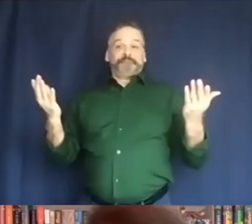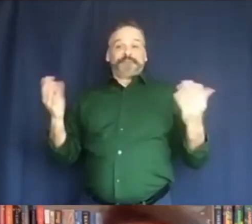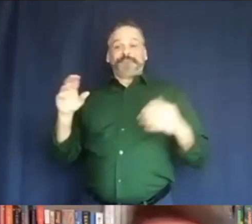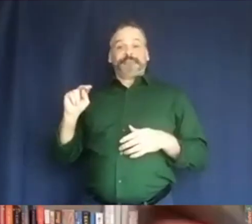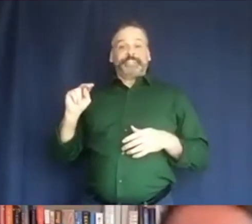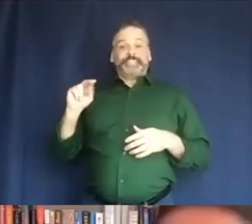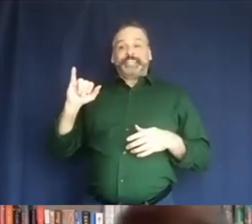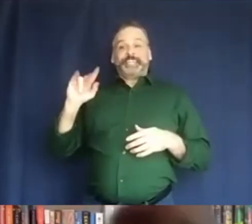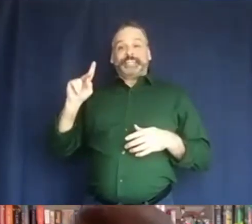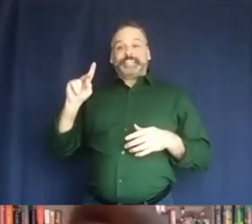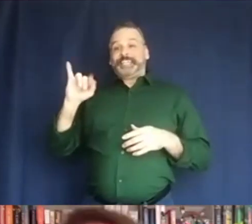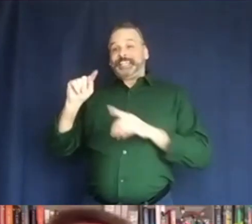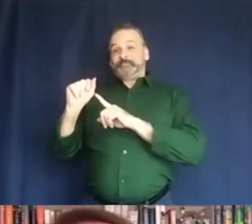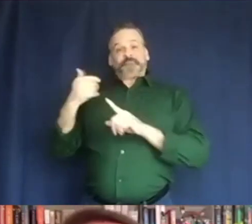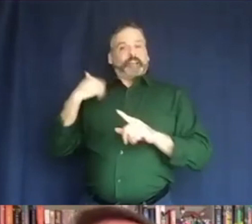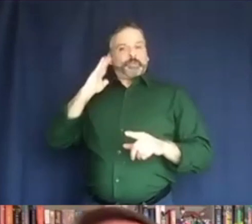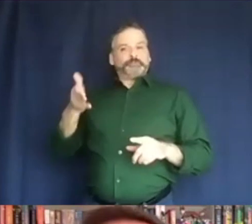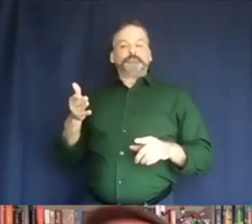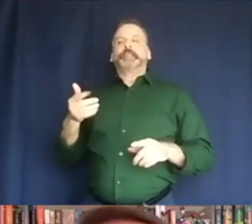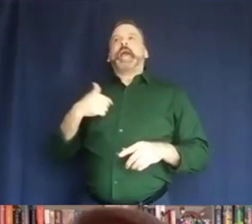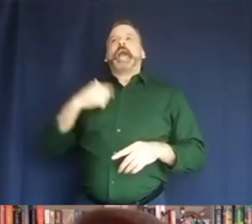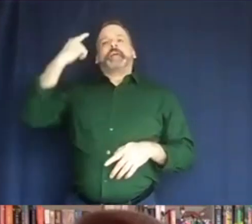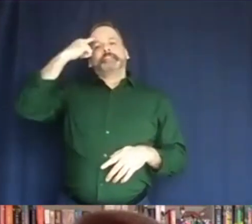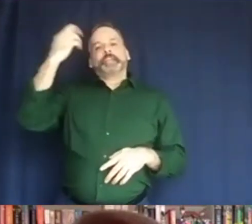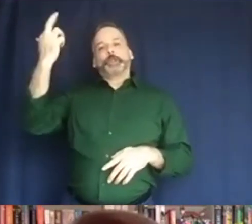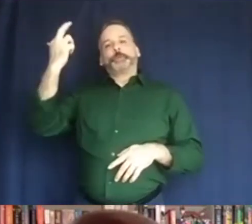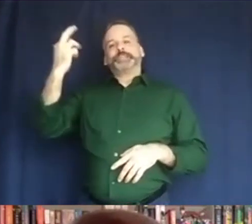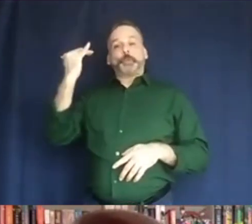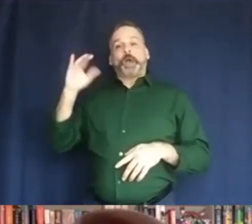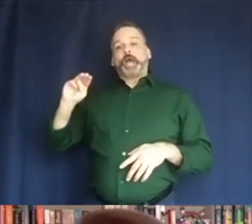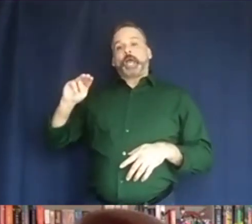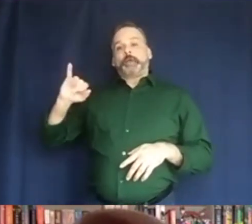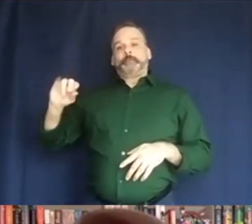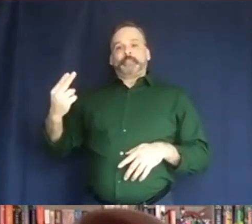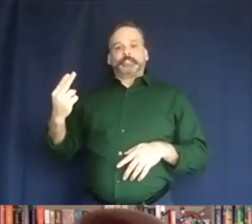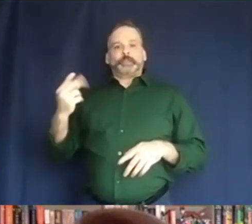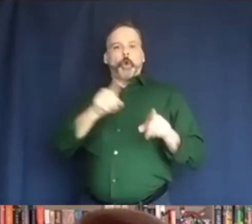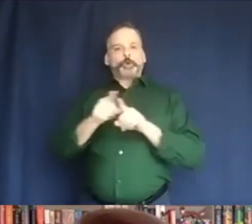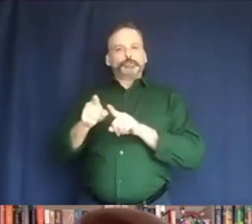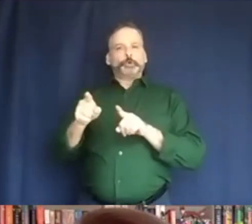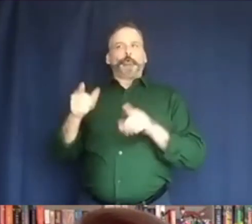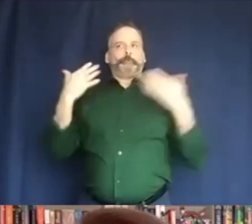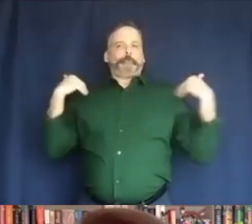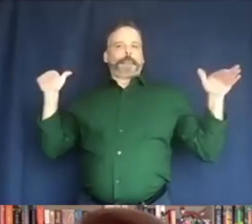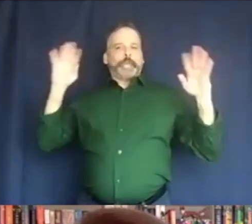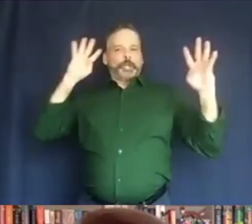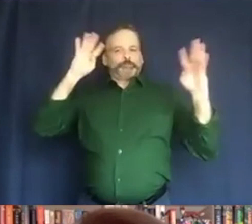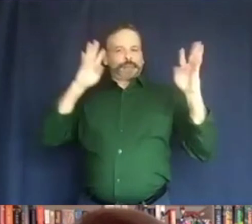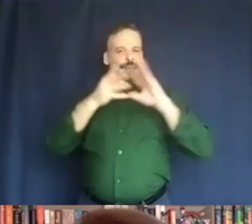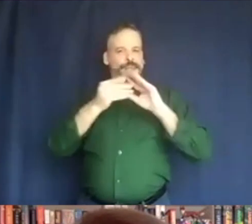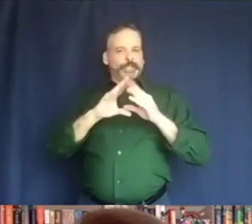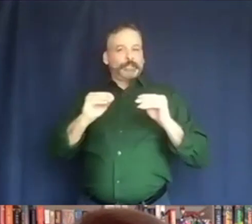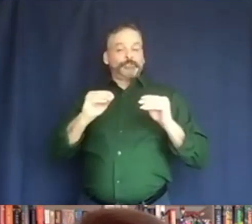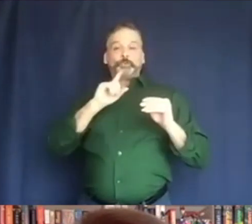I'll go. I think the reason why mythology and also kind of fairy tales, they resonate so